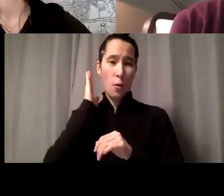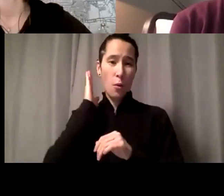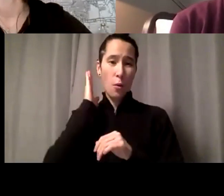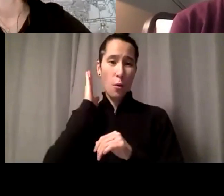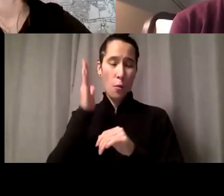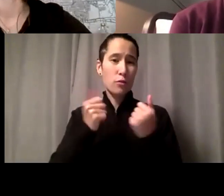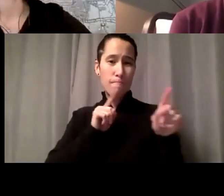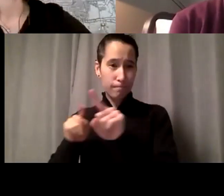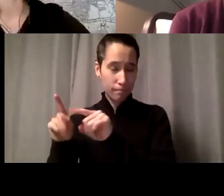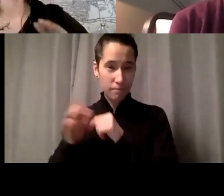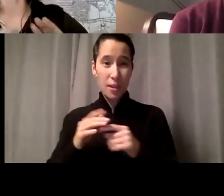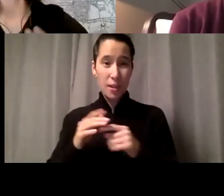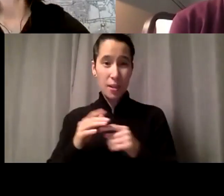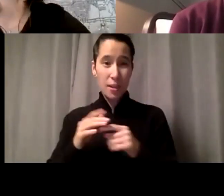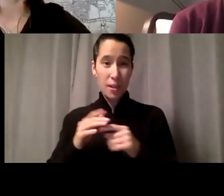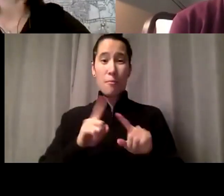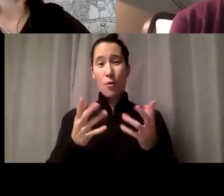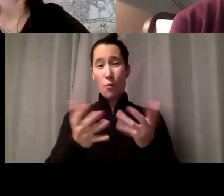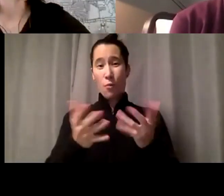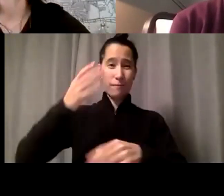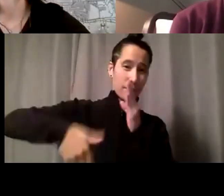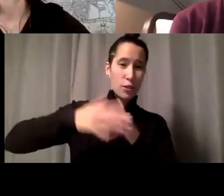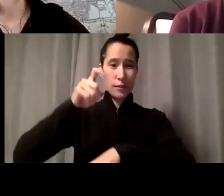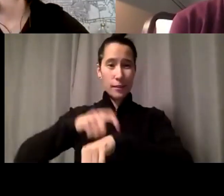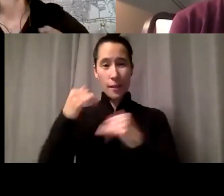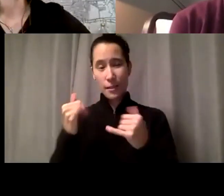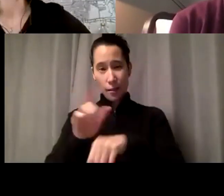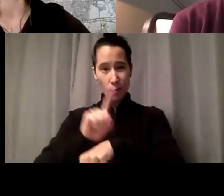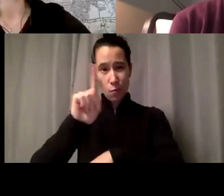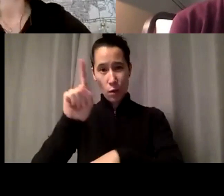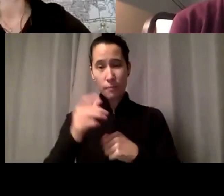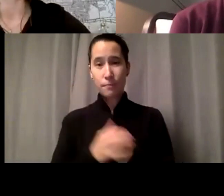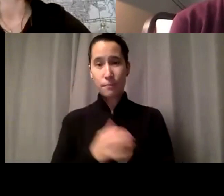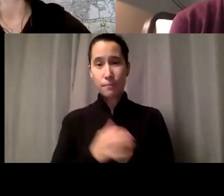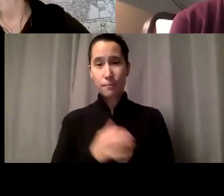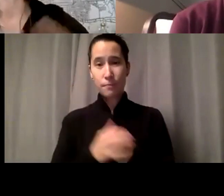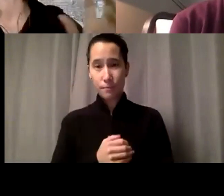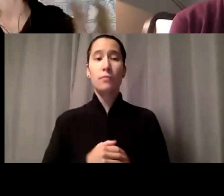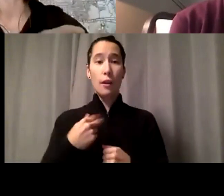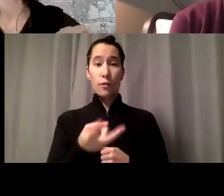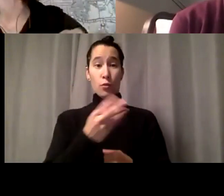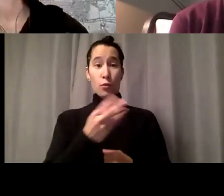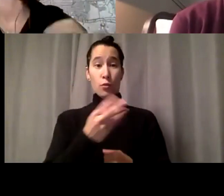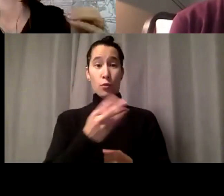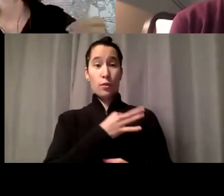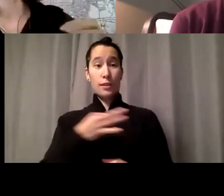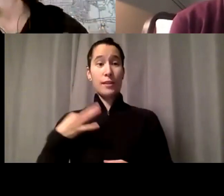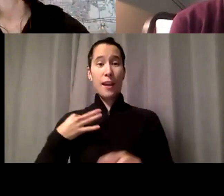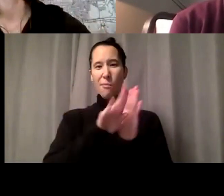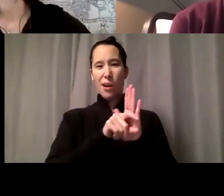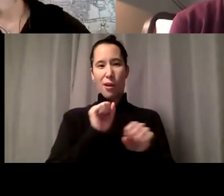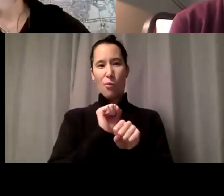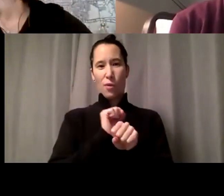and entering it there. We have two staff behind the scenes, myself and Heather, that will be looking to group